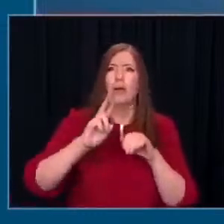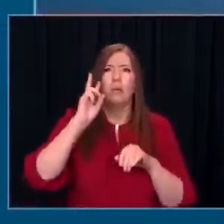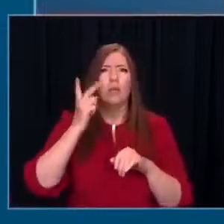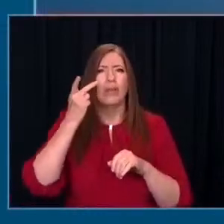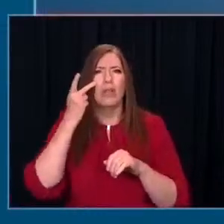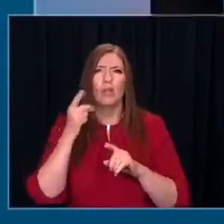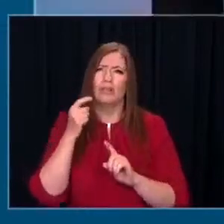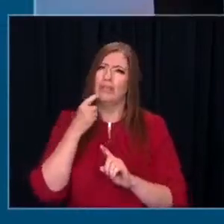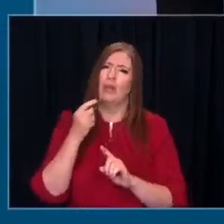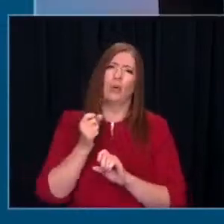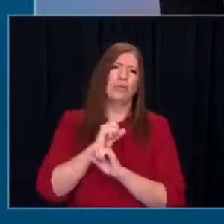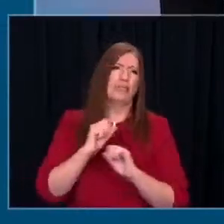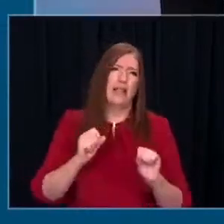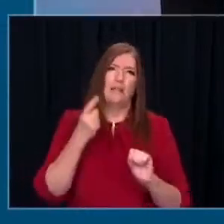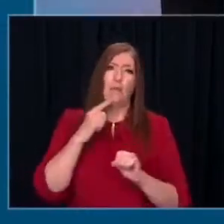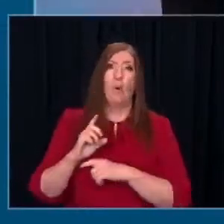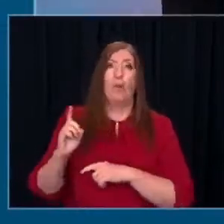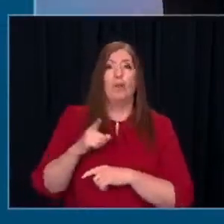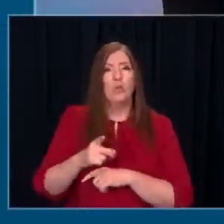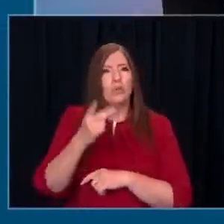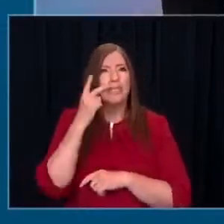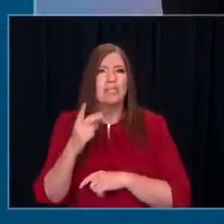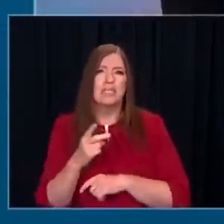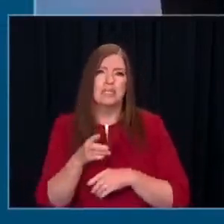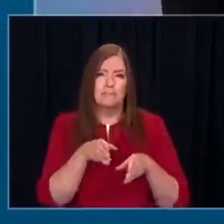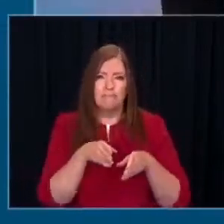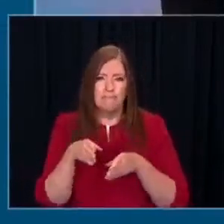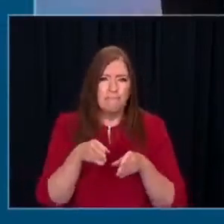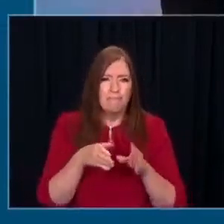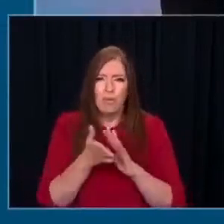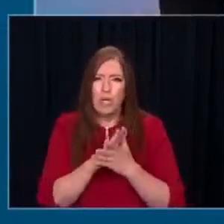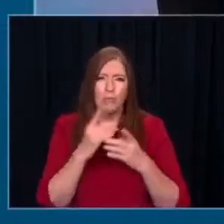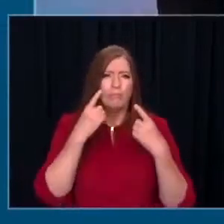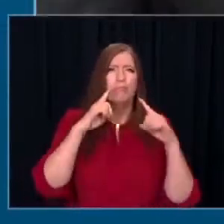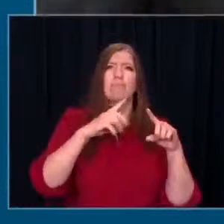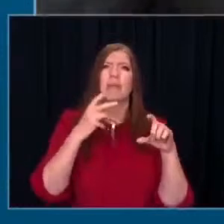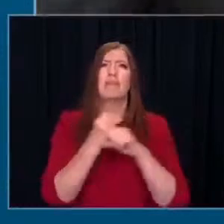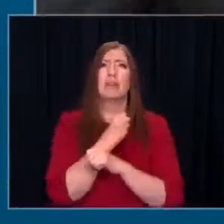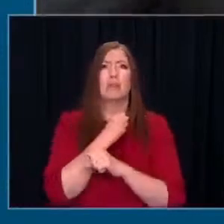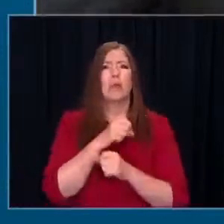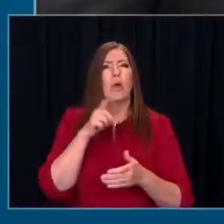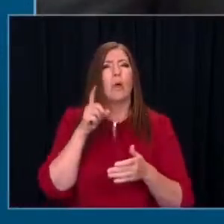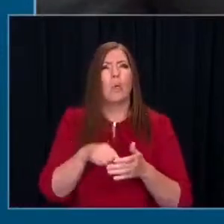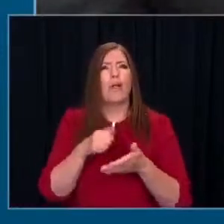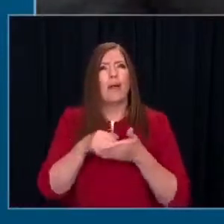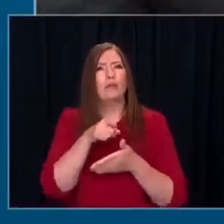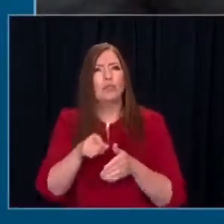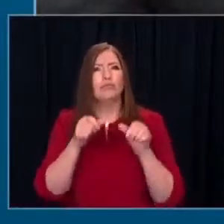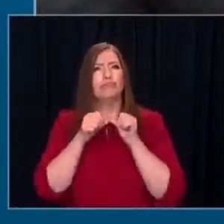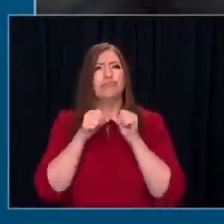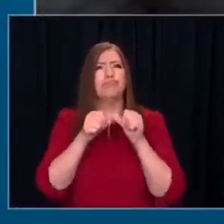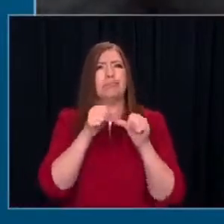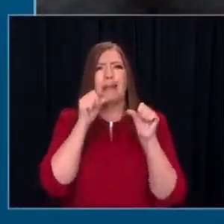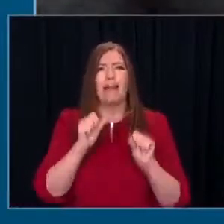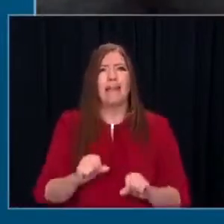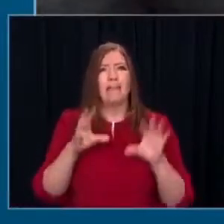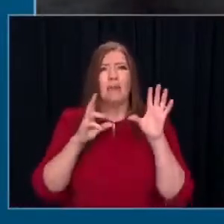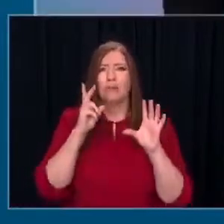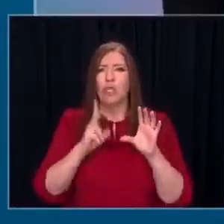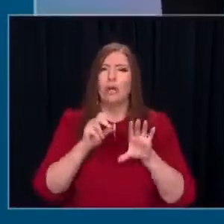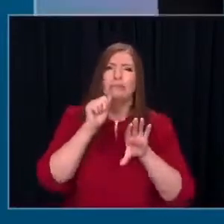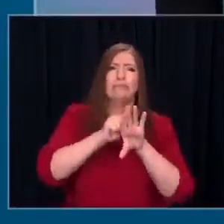one for Democrats. Do you see a path for victory, and what keeps you going? We talked about knocking on doors in the summer. What keeps you going in this